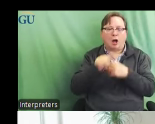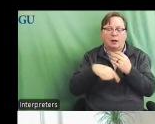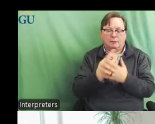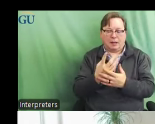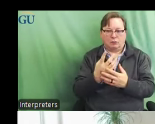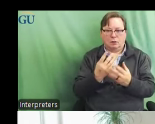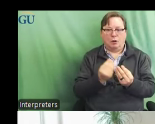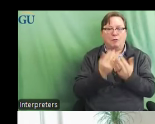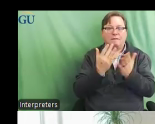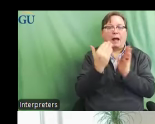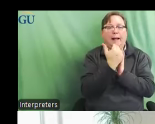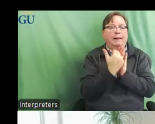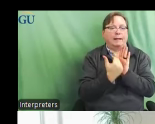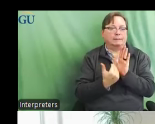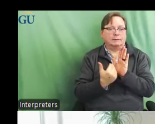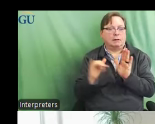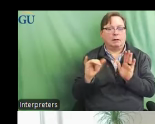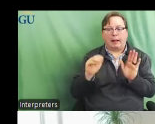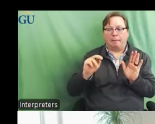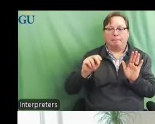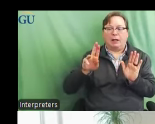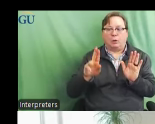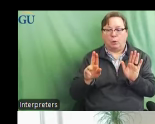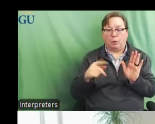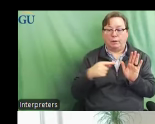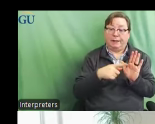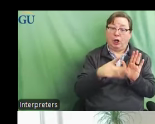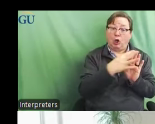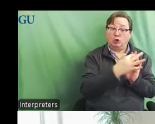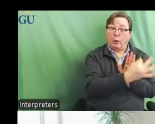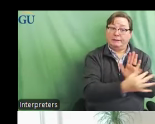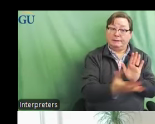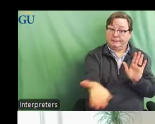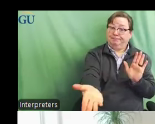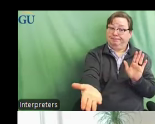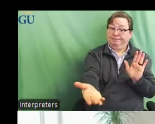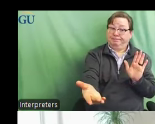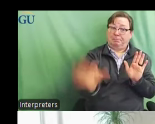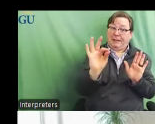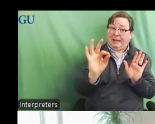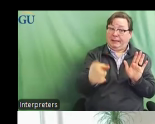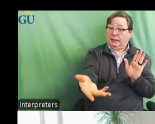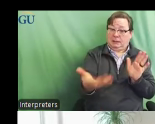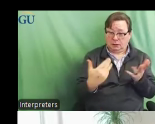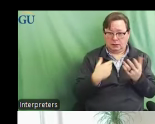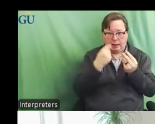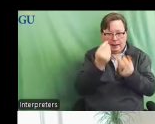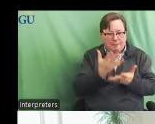a list, like a menu, like, here's your choices, here's your options, pick one, let me know what you think, and